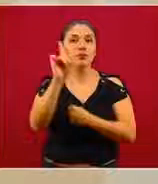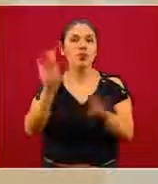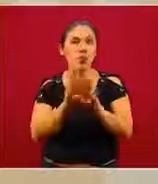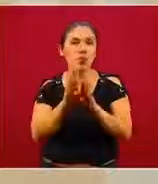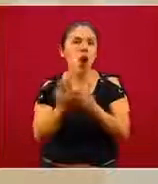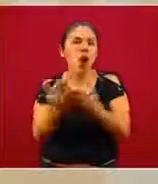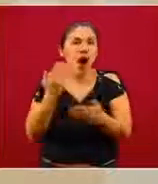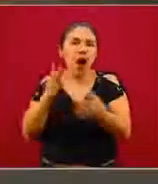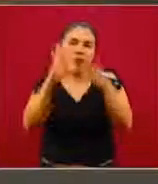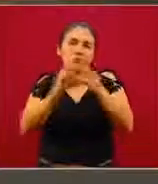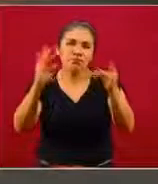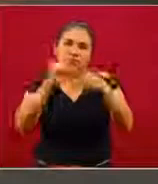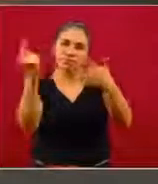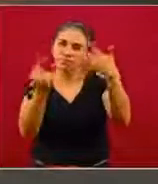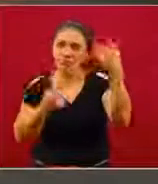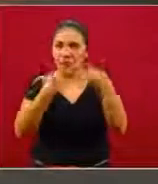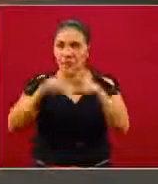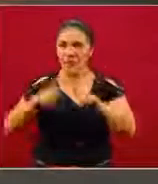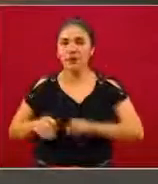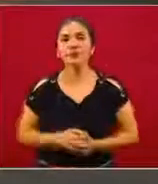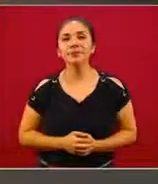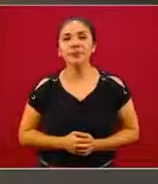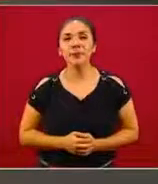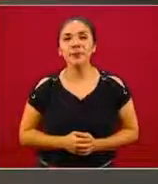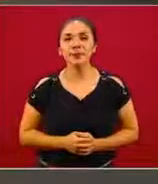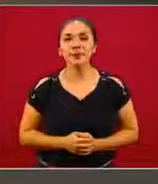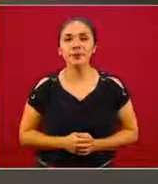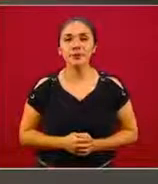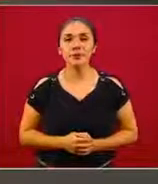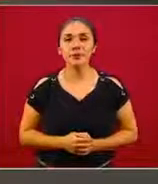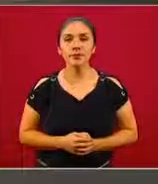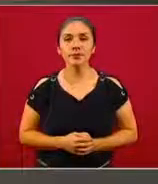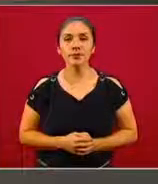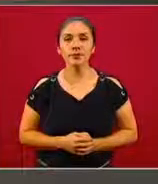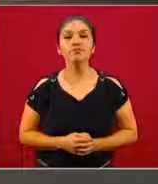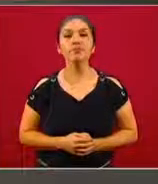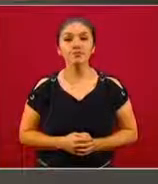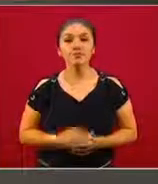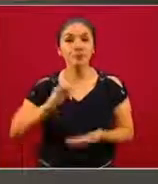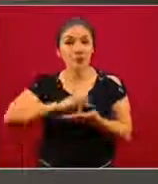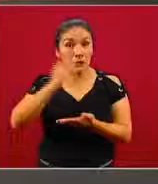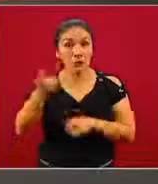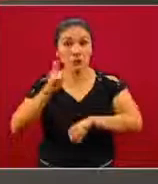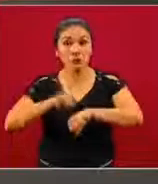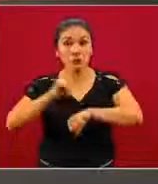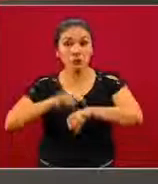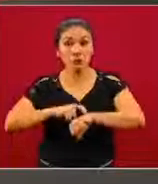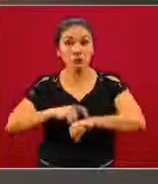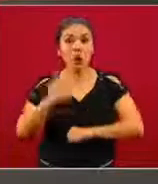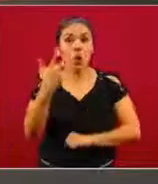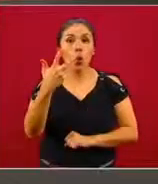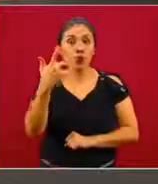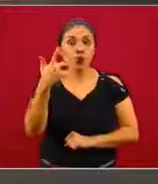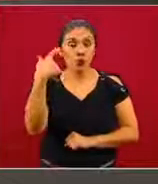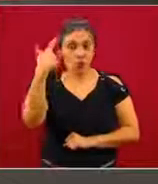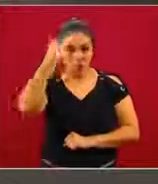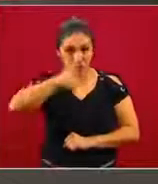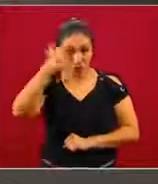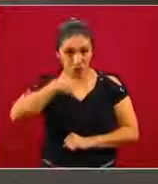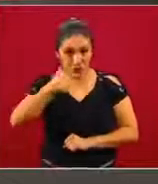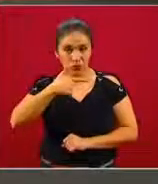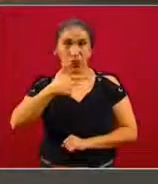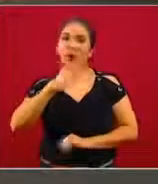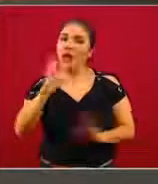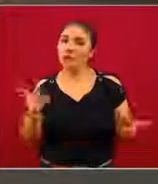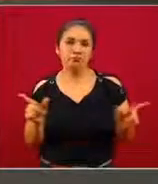mencionaron some de of distintas these formas. abuses and problems that I mentioned. Gracias, pues son las 20 horas con 2 Thank you. minutos. It's